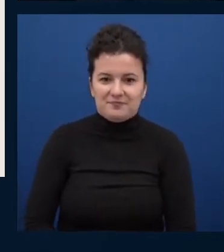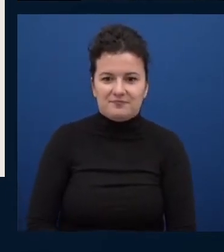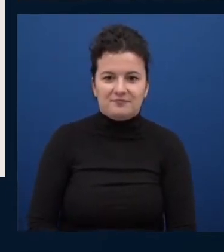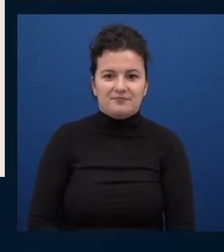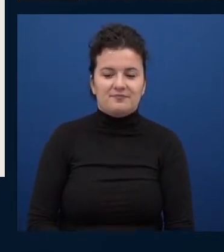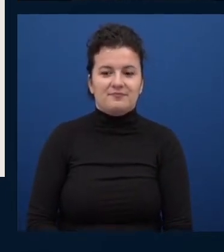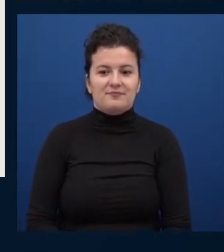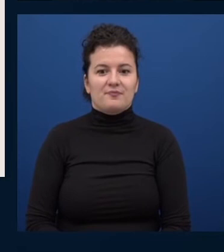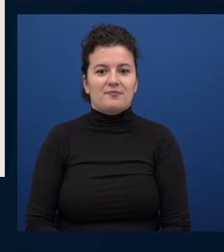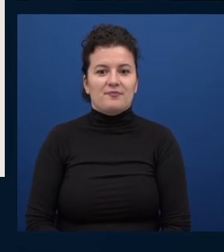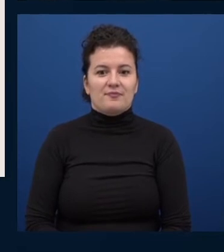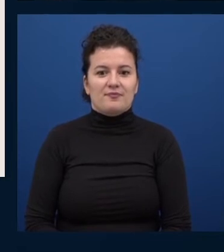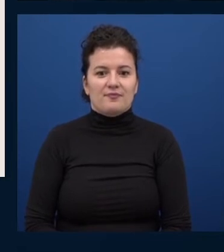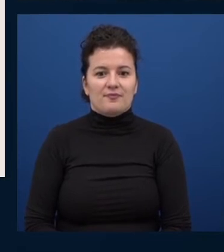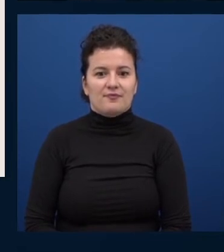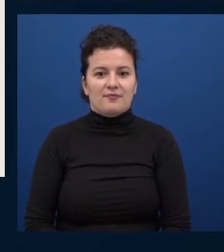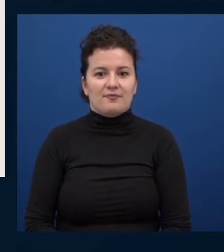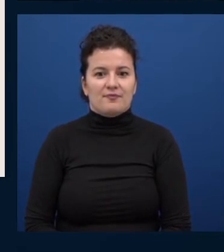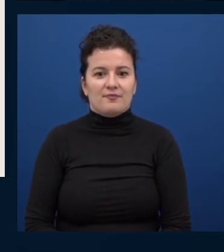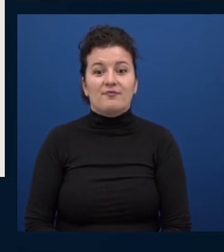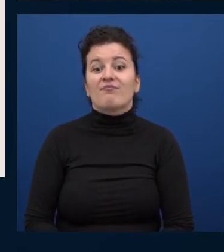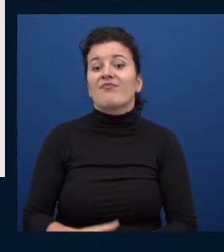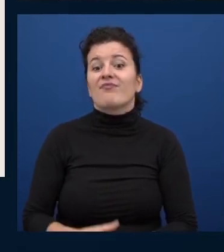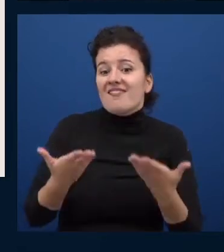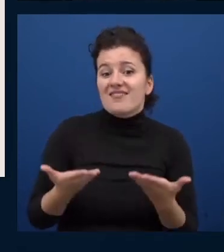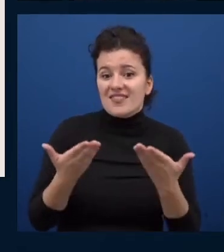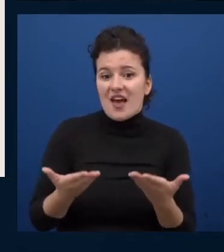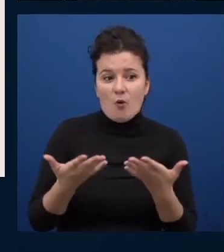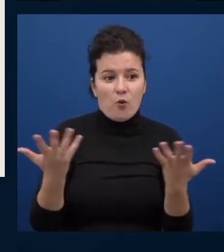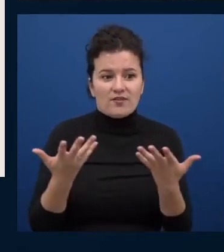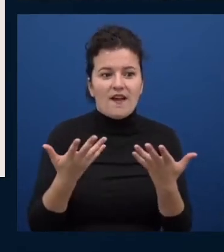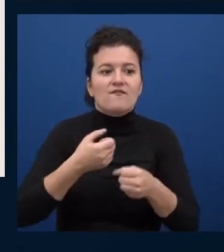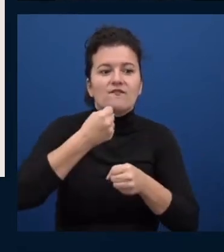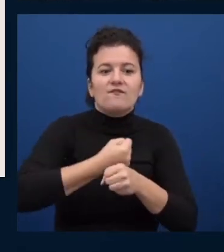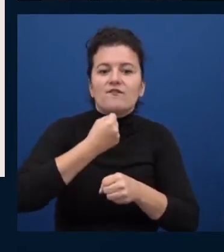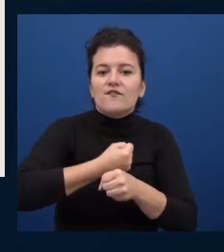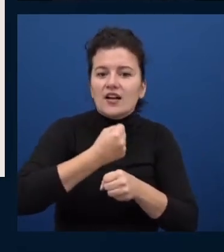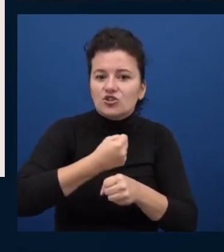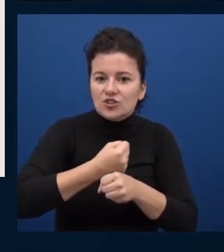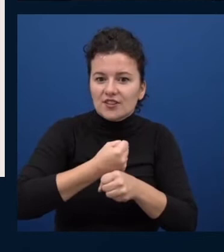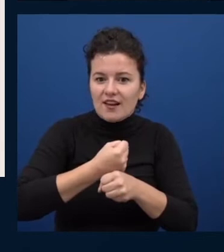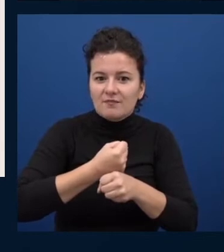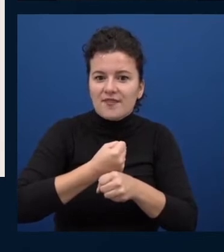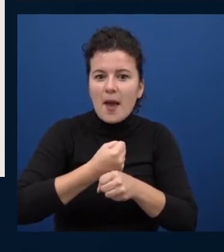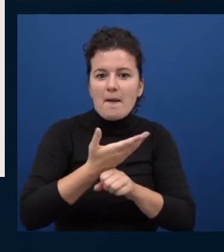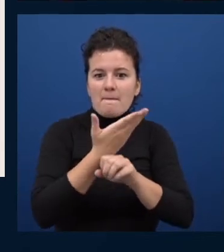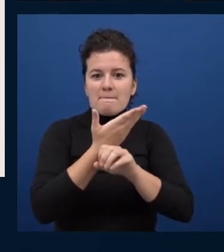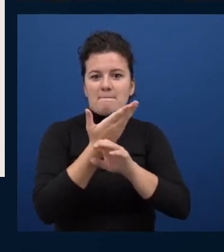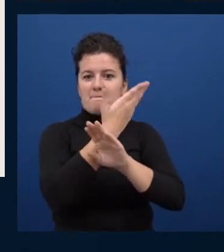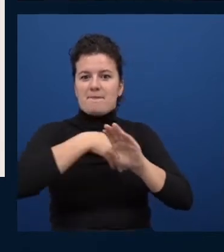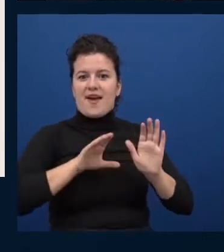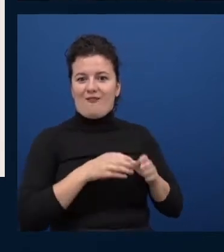The current status of the project is that we have a functional back office. So